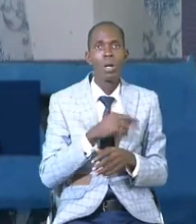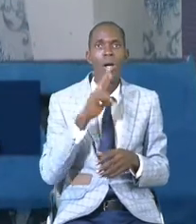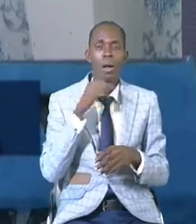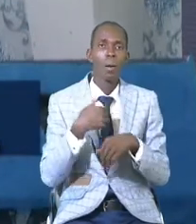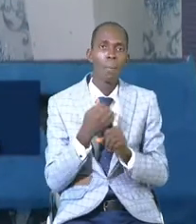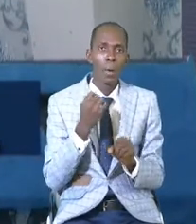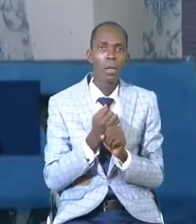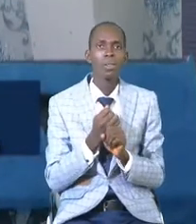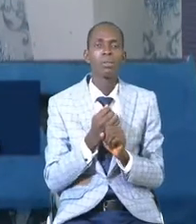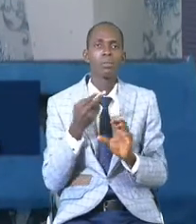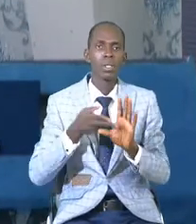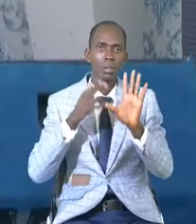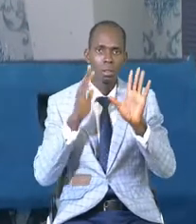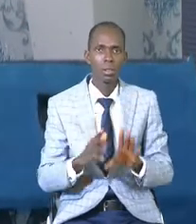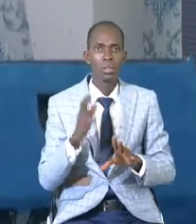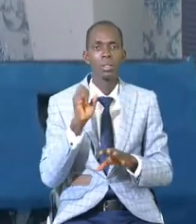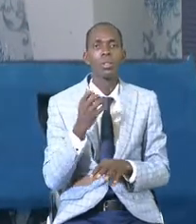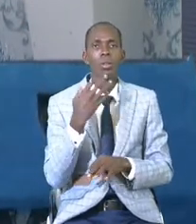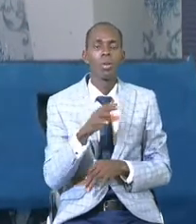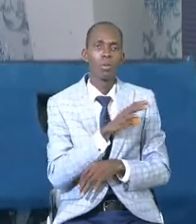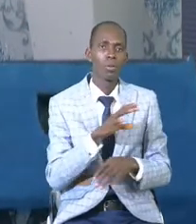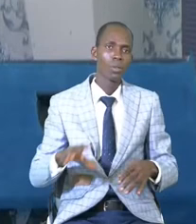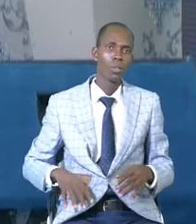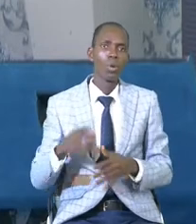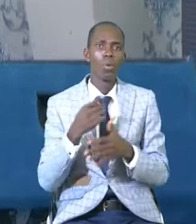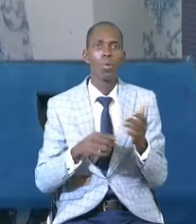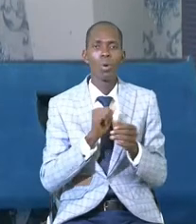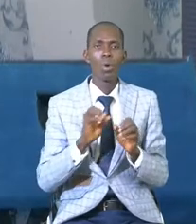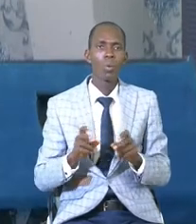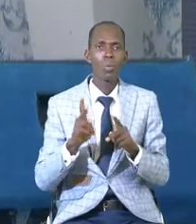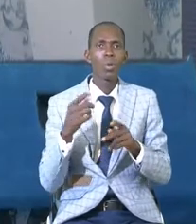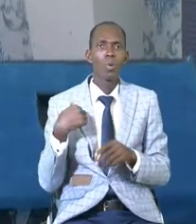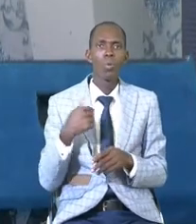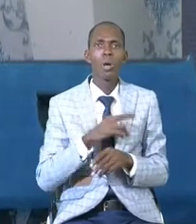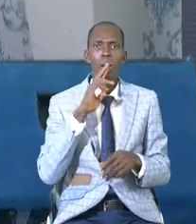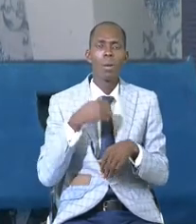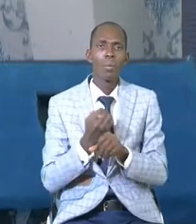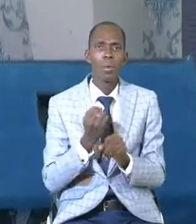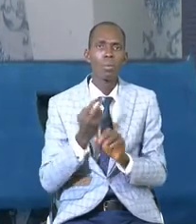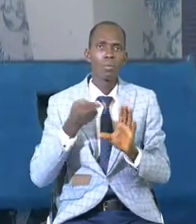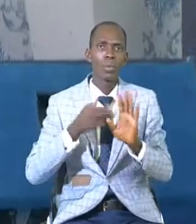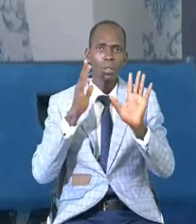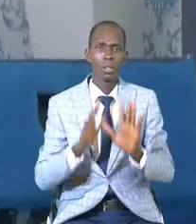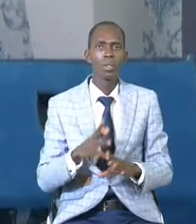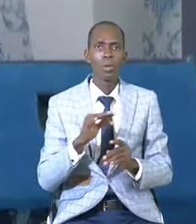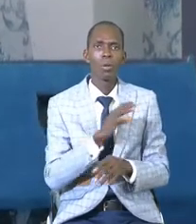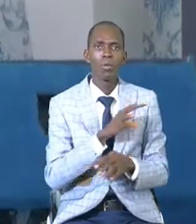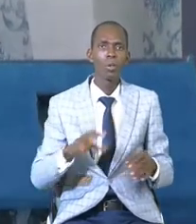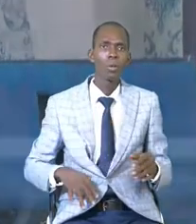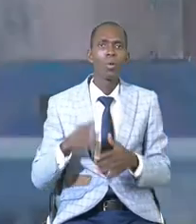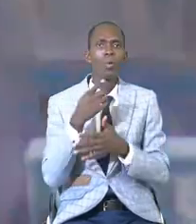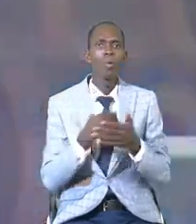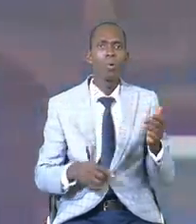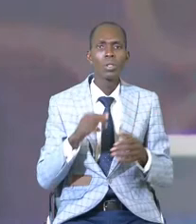are made partakers of Christ. What a privilege. We are made partakers of Christ. What a